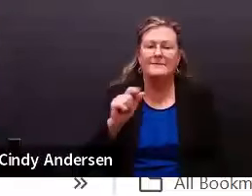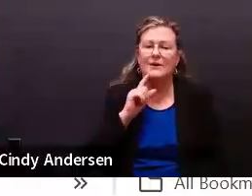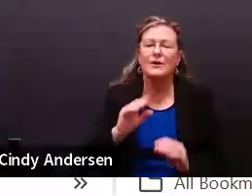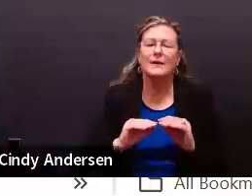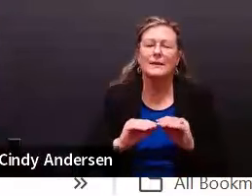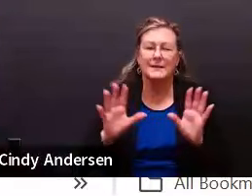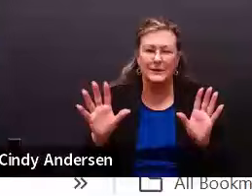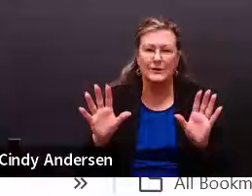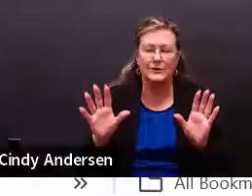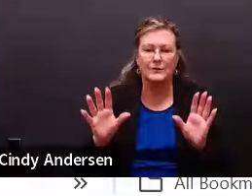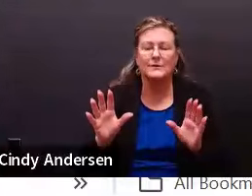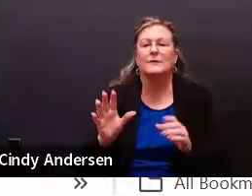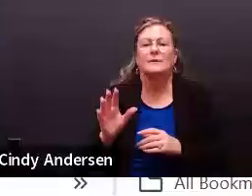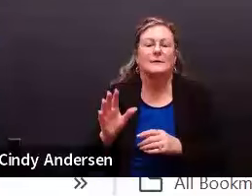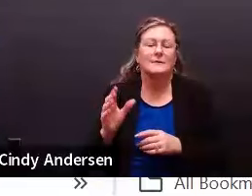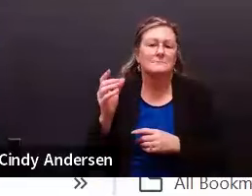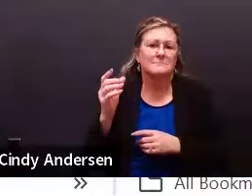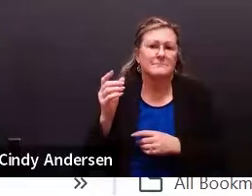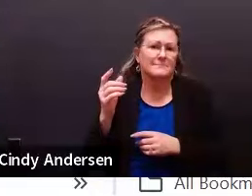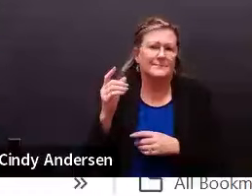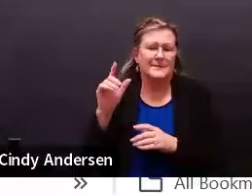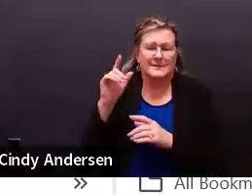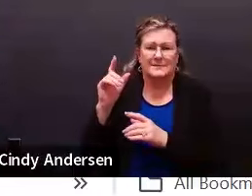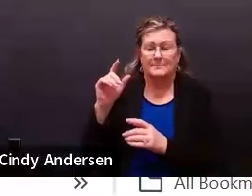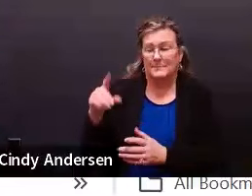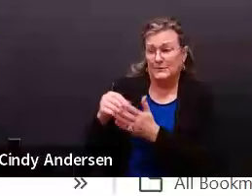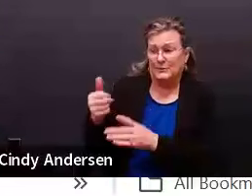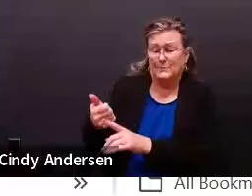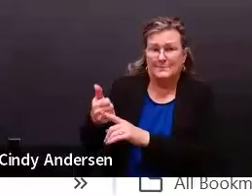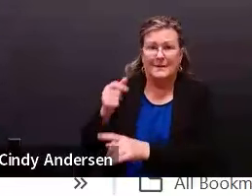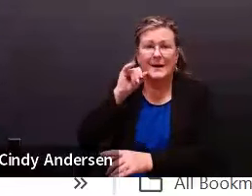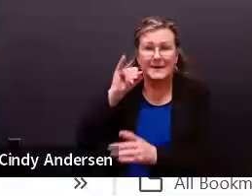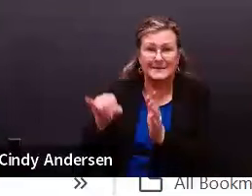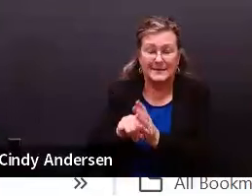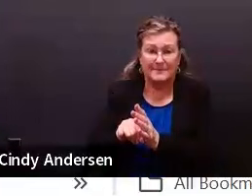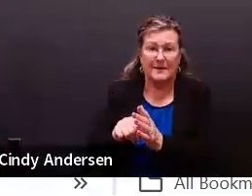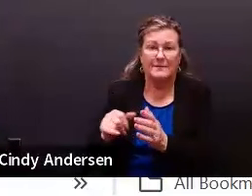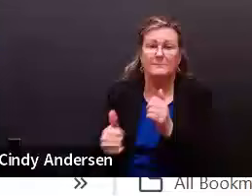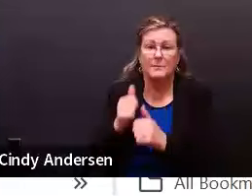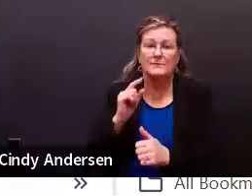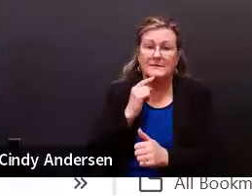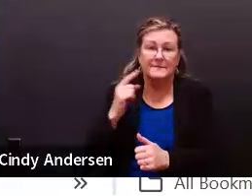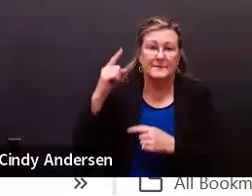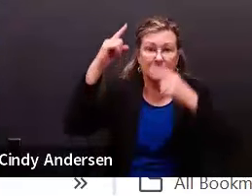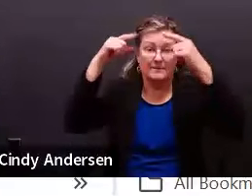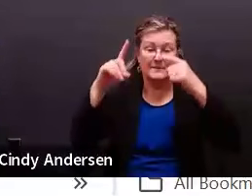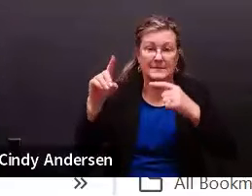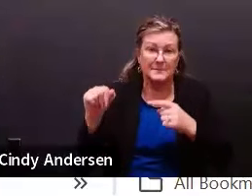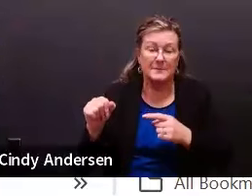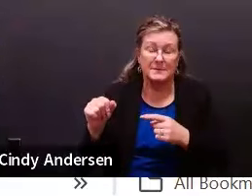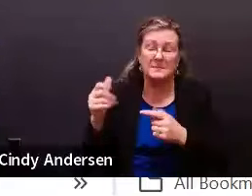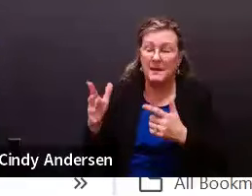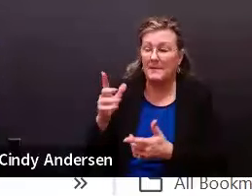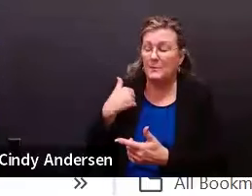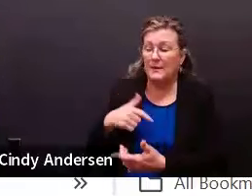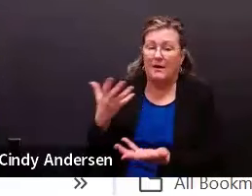clear that just because a student is identified as having a student with the most significant cognitive disabilities, and they may require that